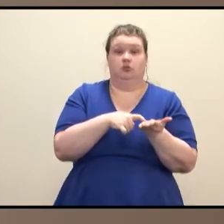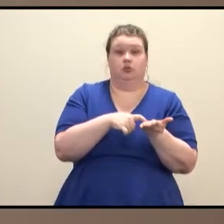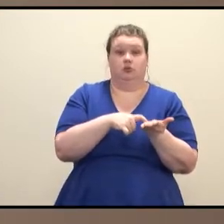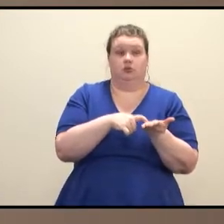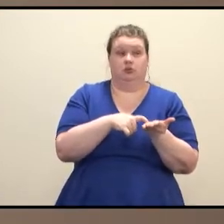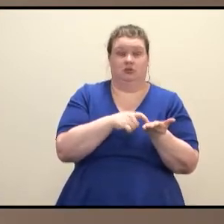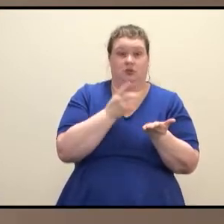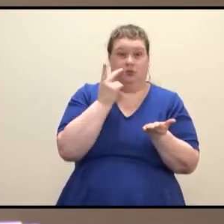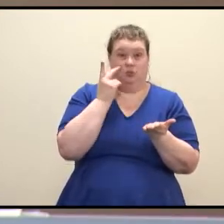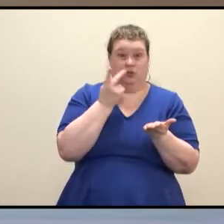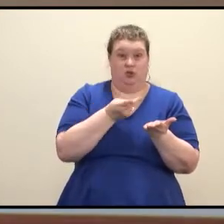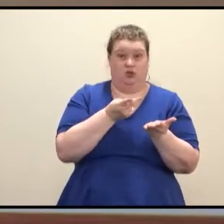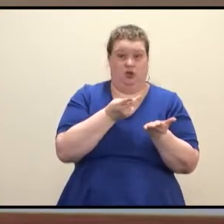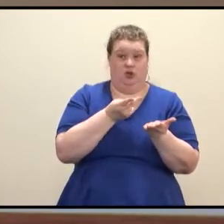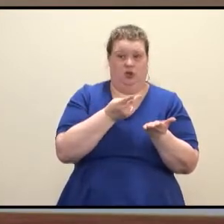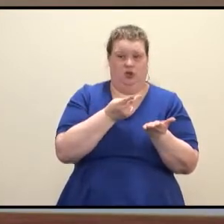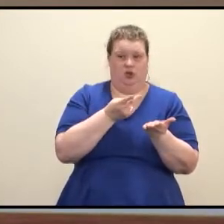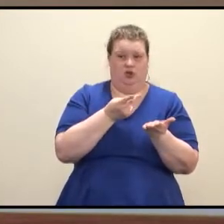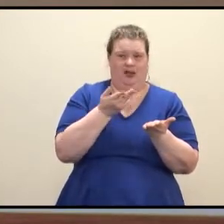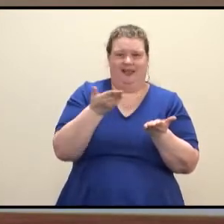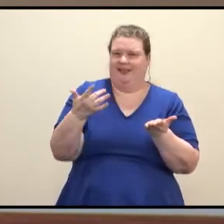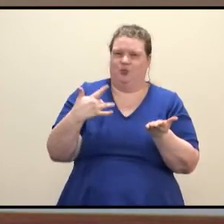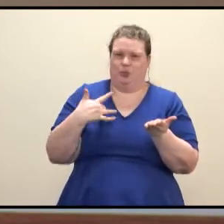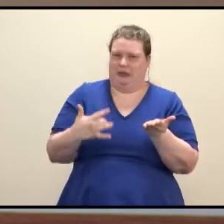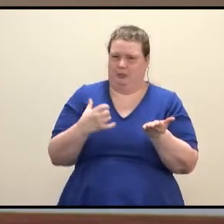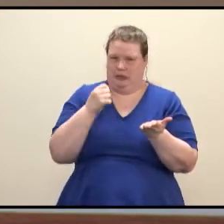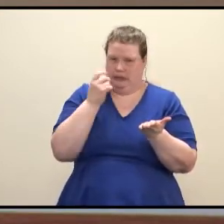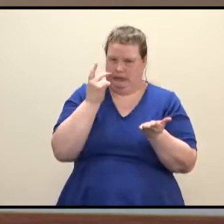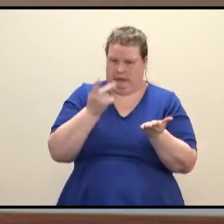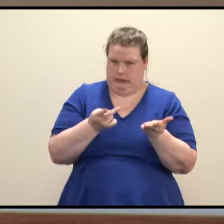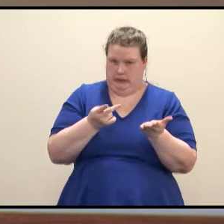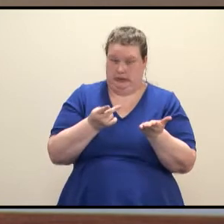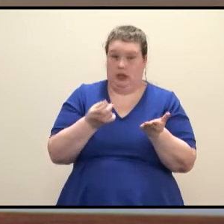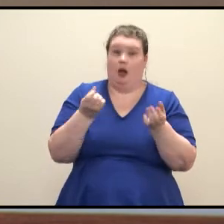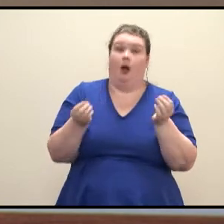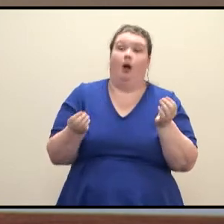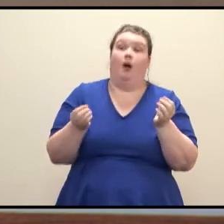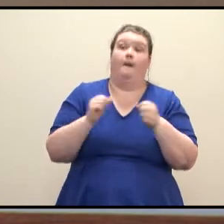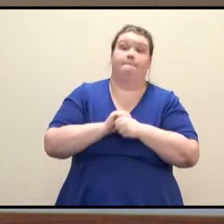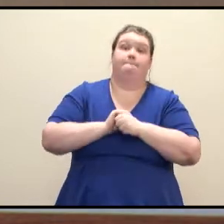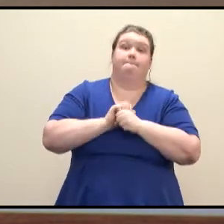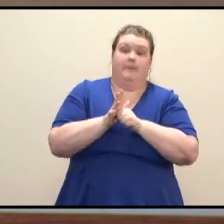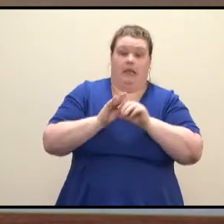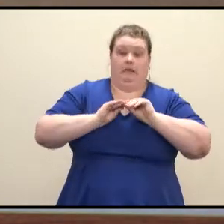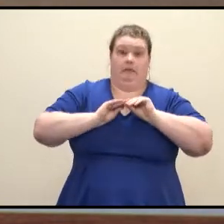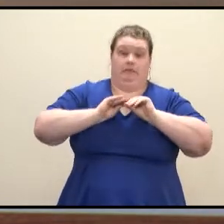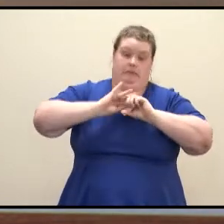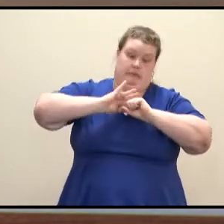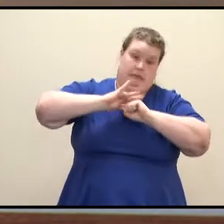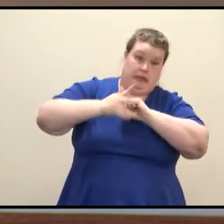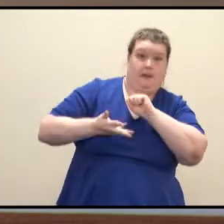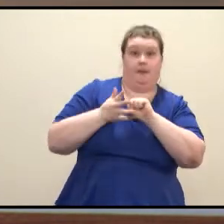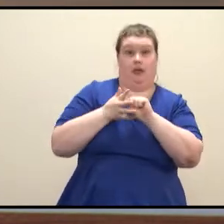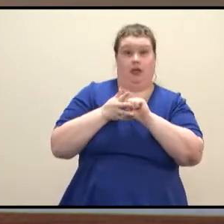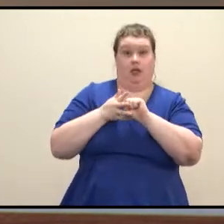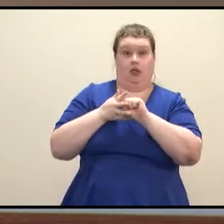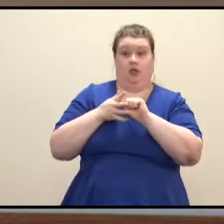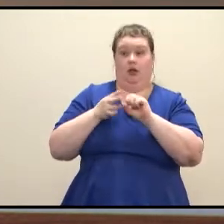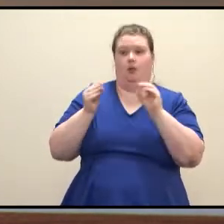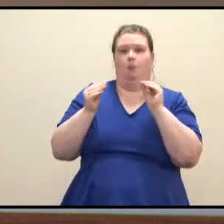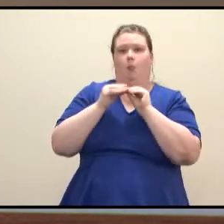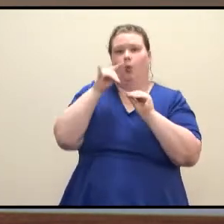things you wouldn't typically see. So we saw more kids moved out of state during the pandemic, moved all over the